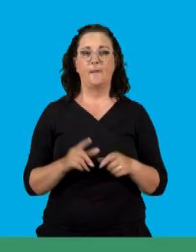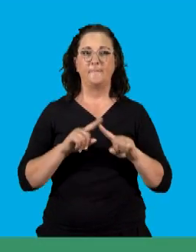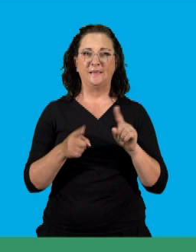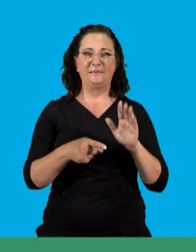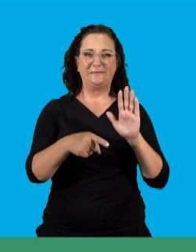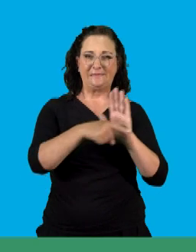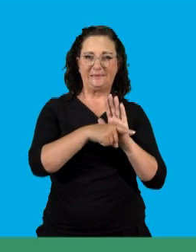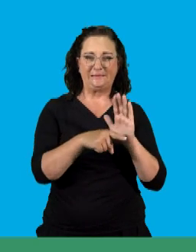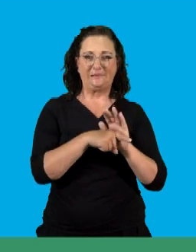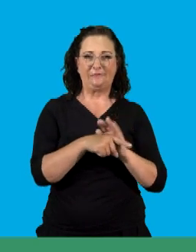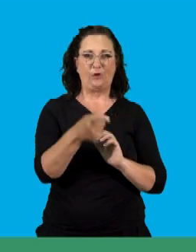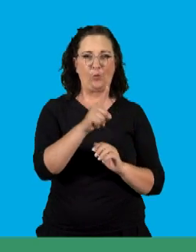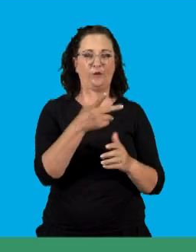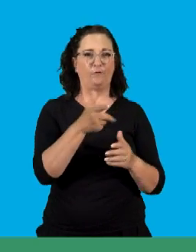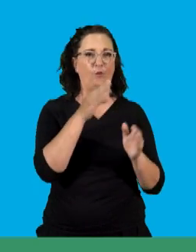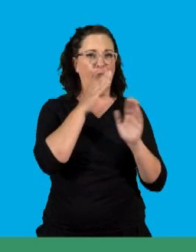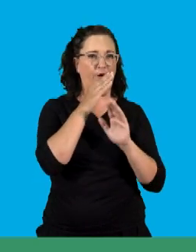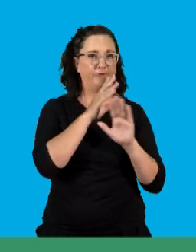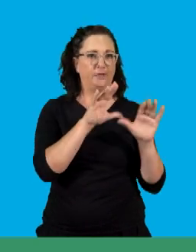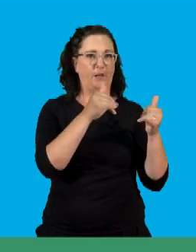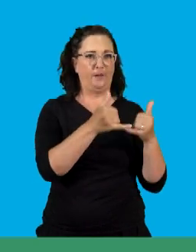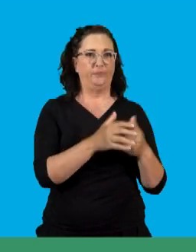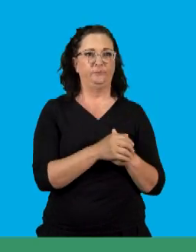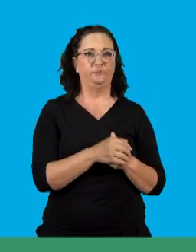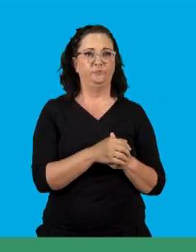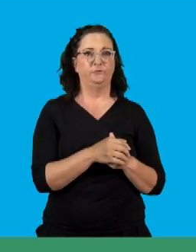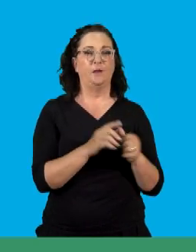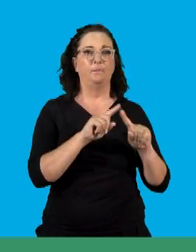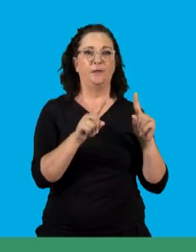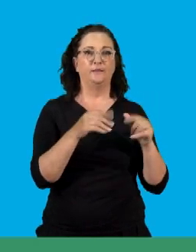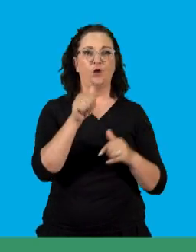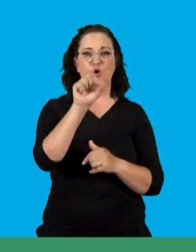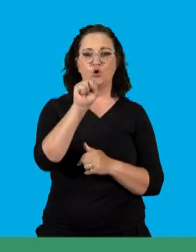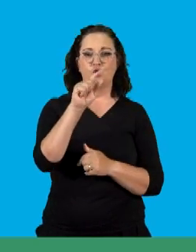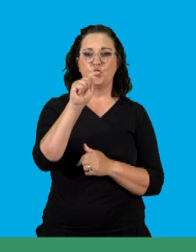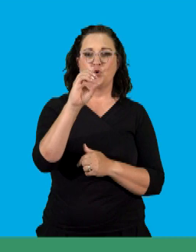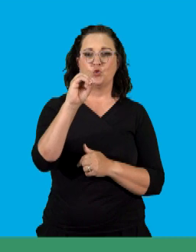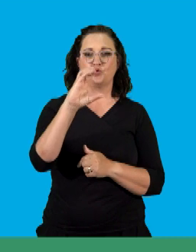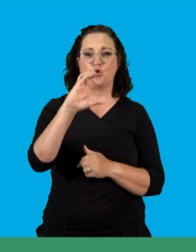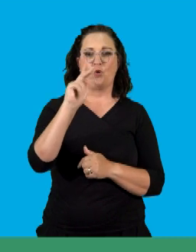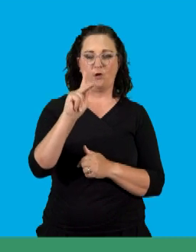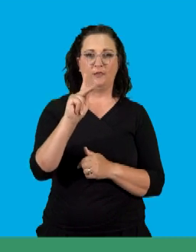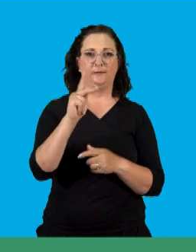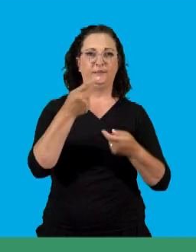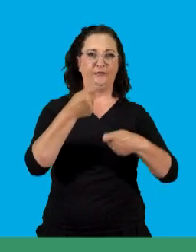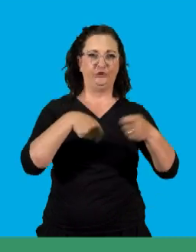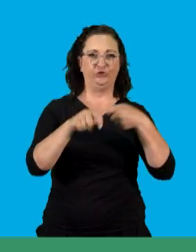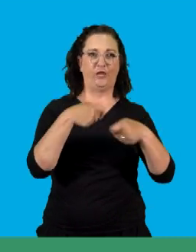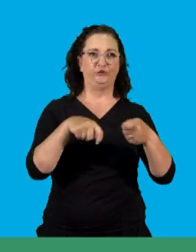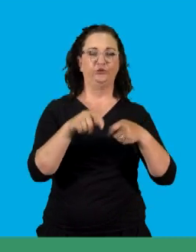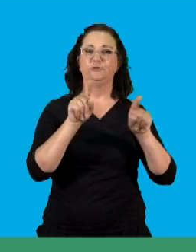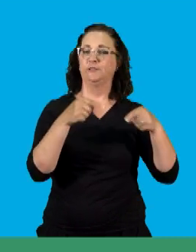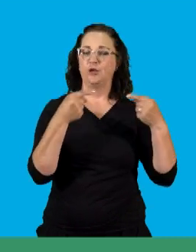Now, the disadvantages of a private company is that the private company cannot be listed on the stock exchange, therefore